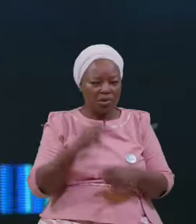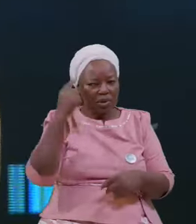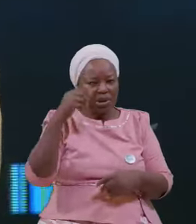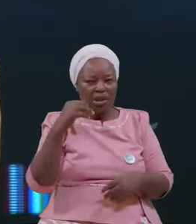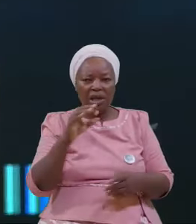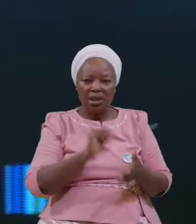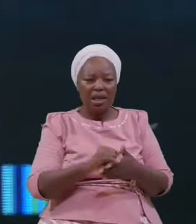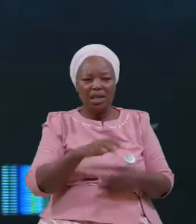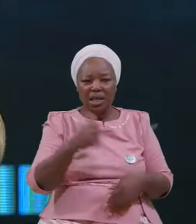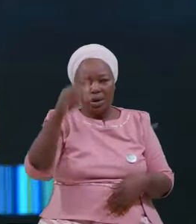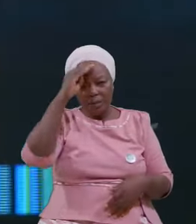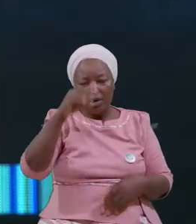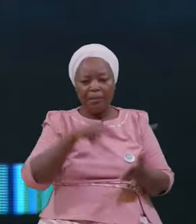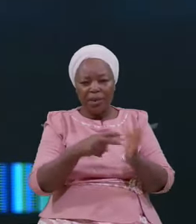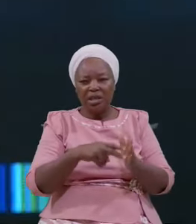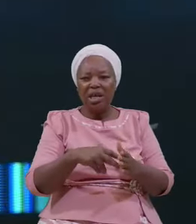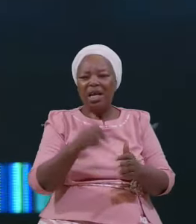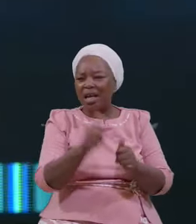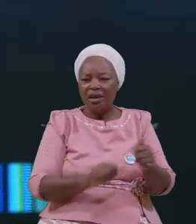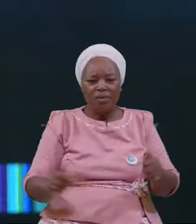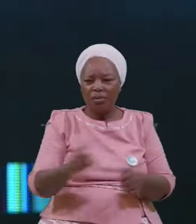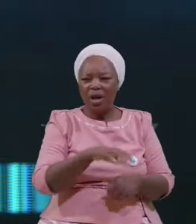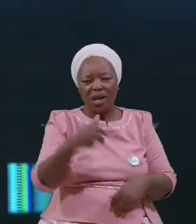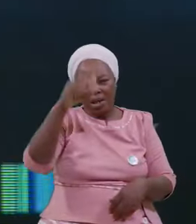any man, any woman,